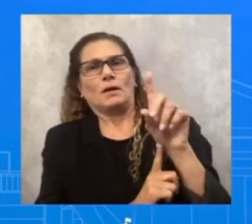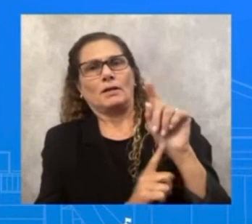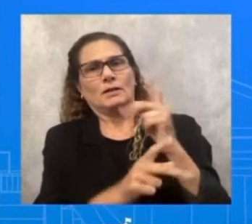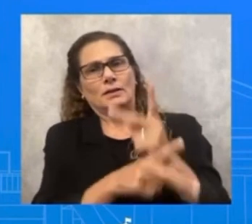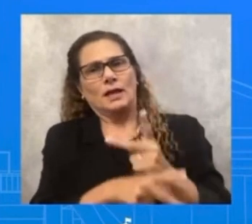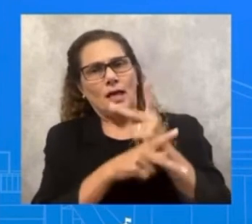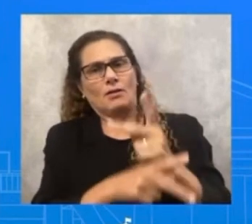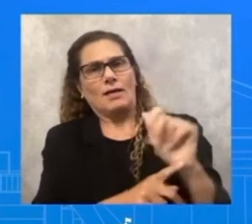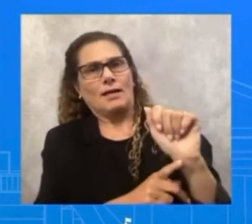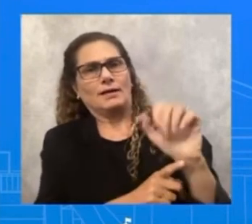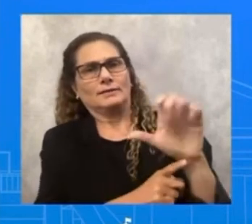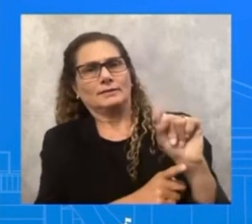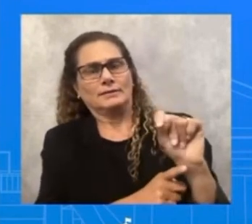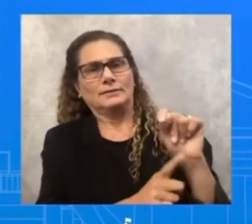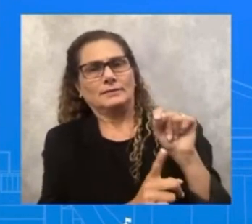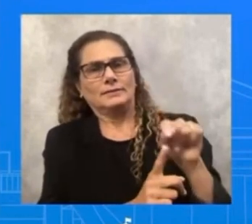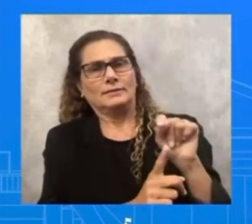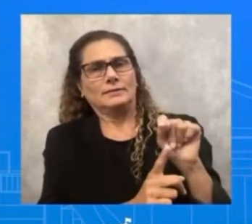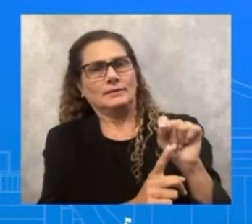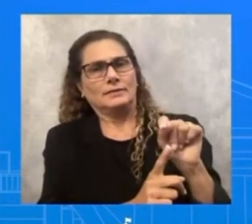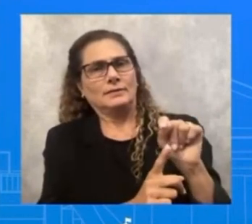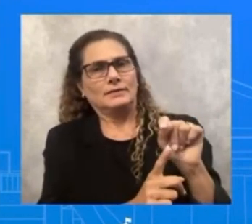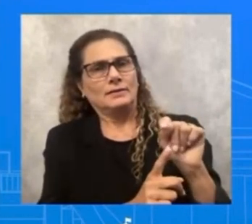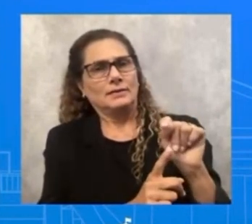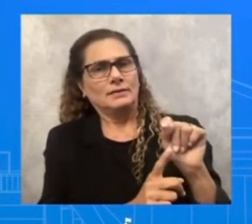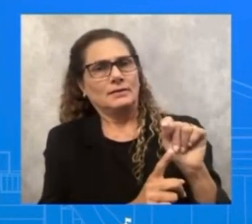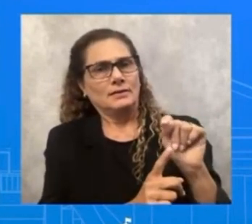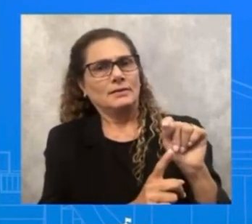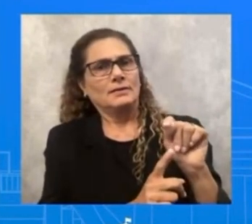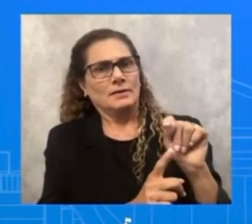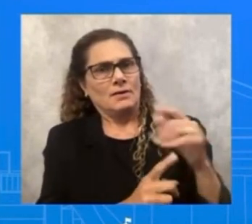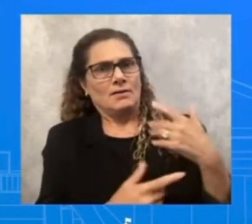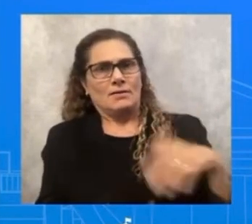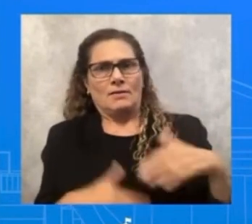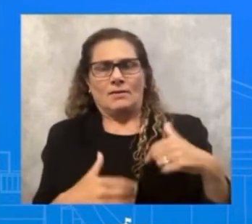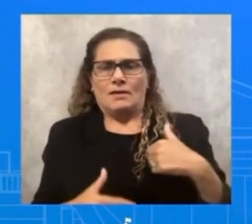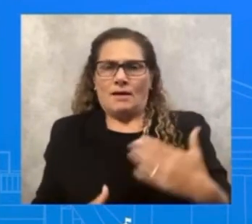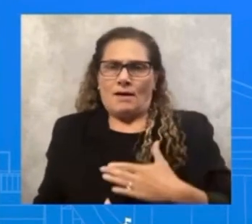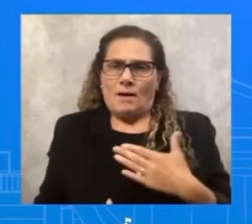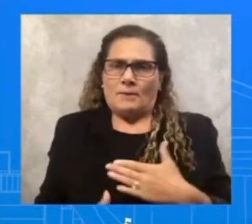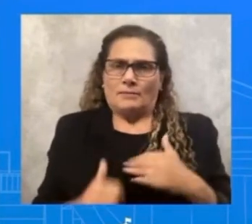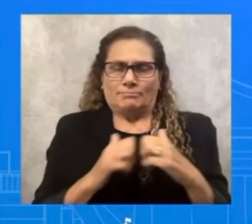took the presidency. But we rallied the country, and